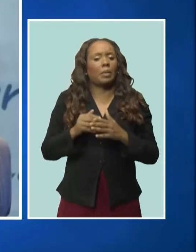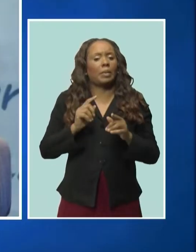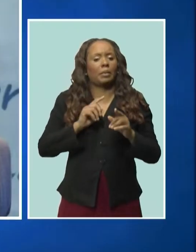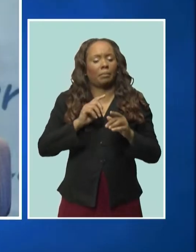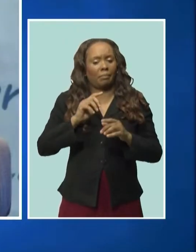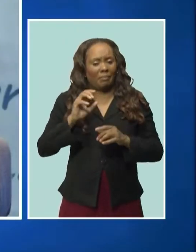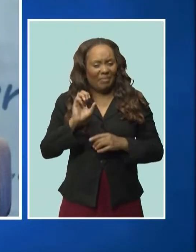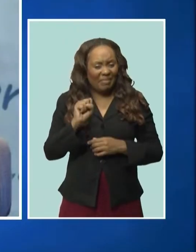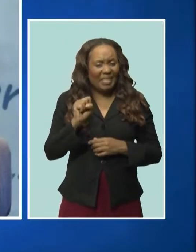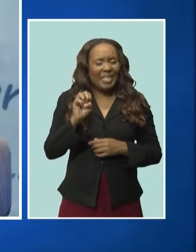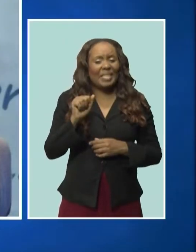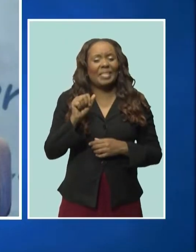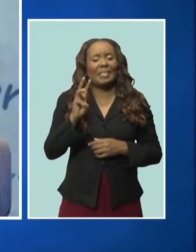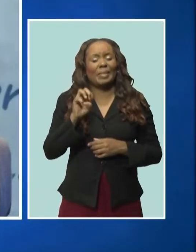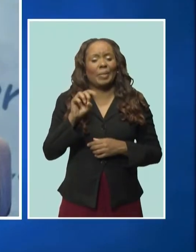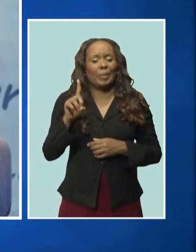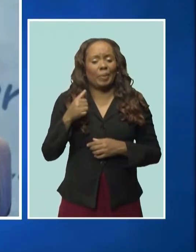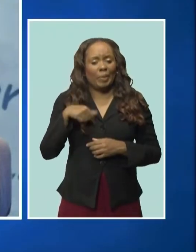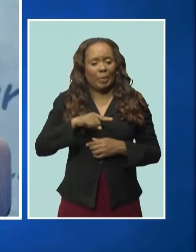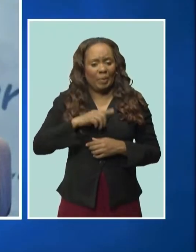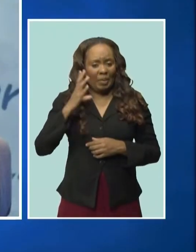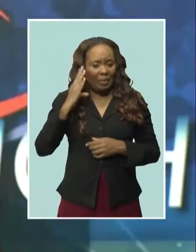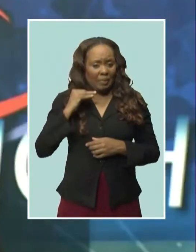sargassum that we are experiencing.